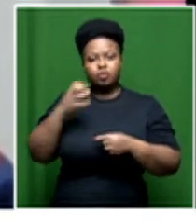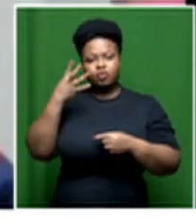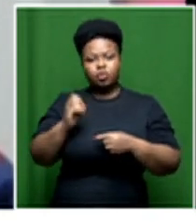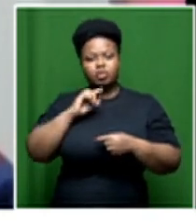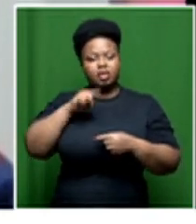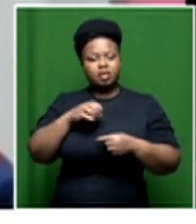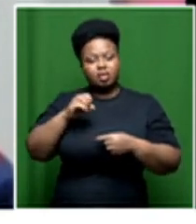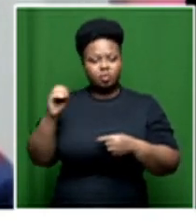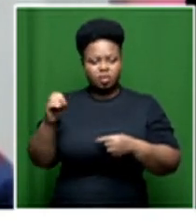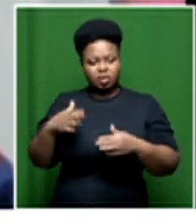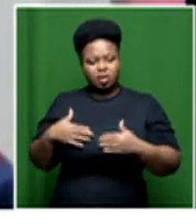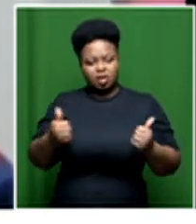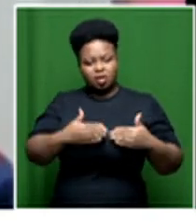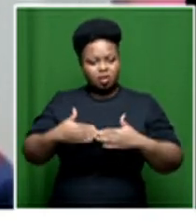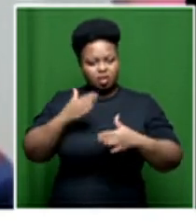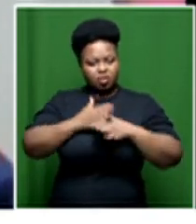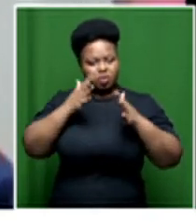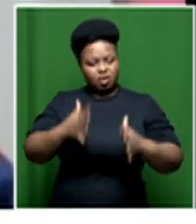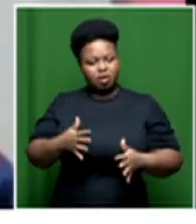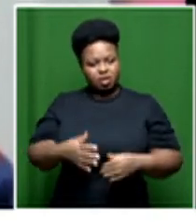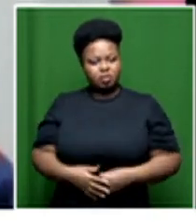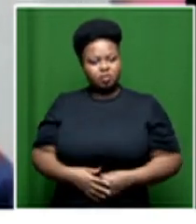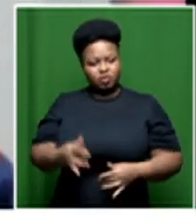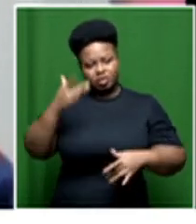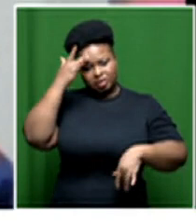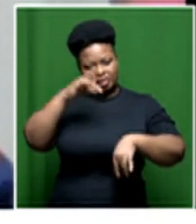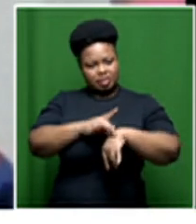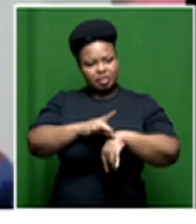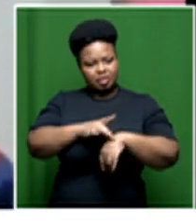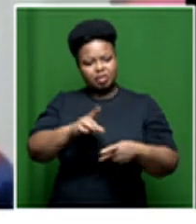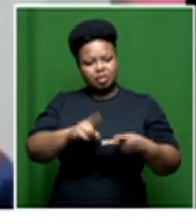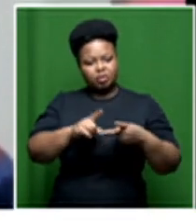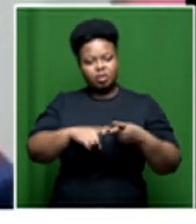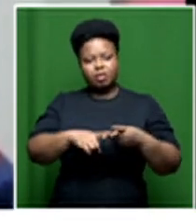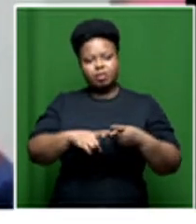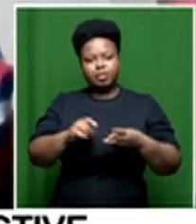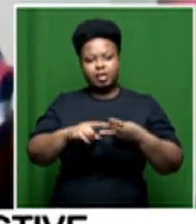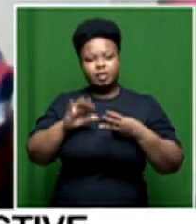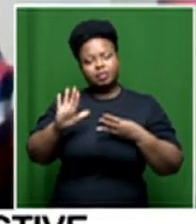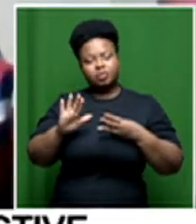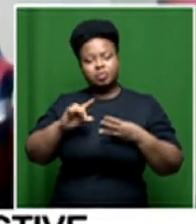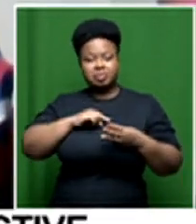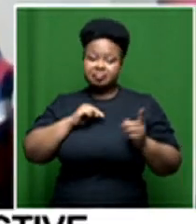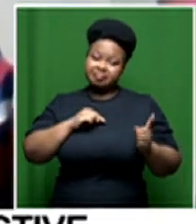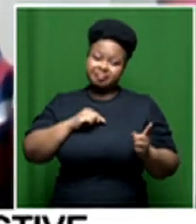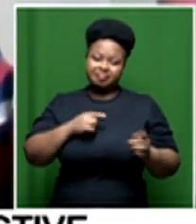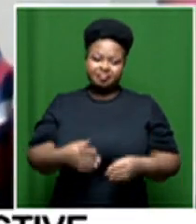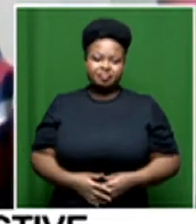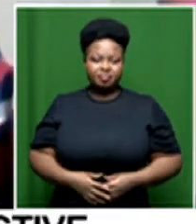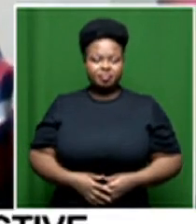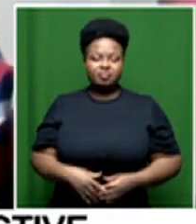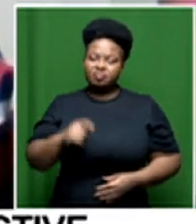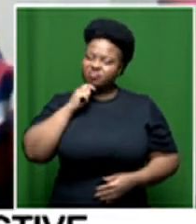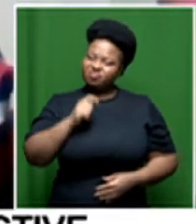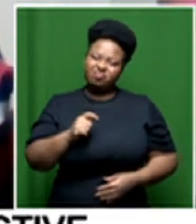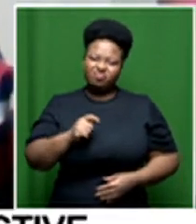40,000 healthcare workers who contracted this disease, and we have lost 663. Yeah, and that is a